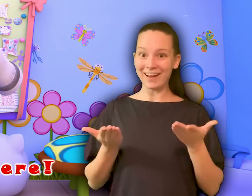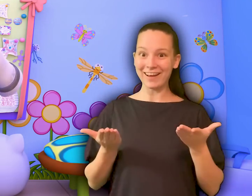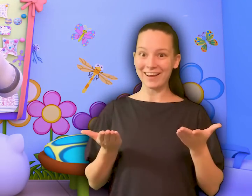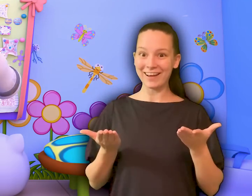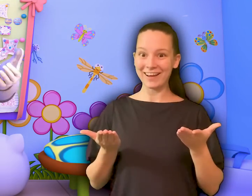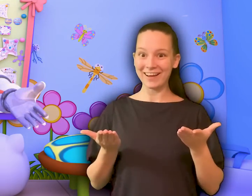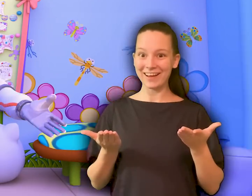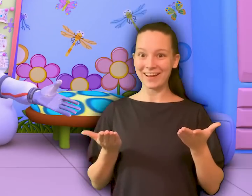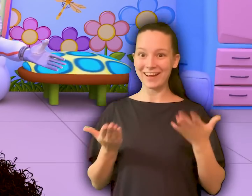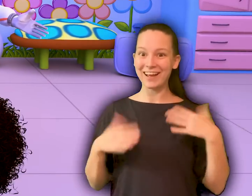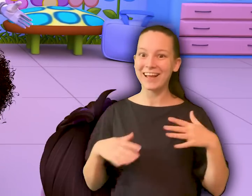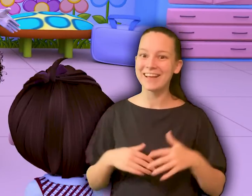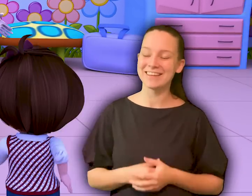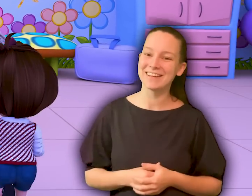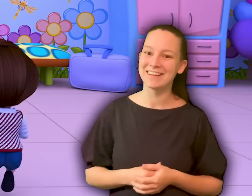are